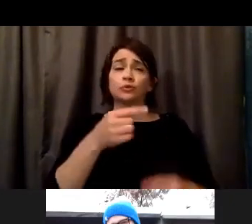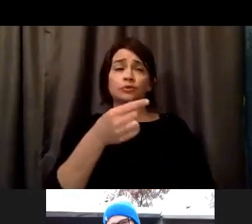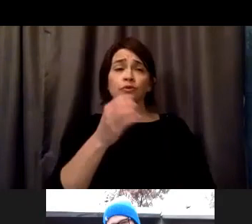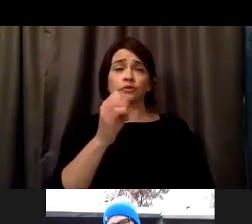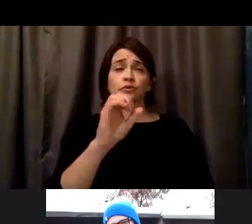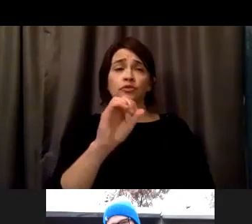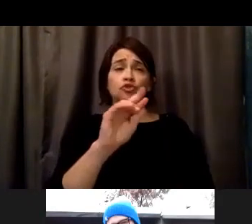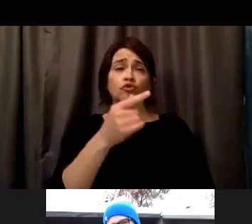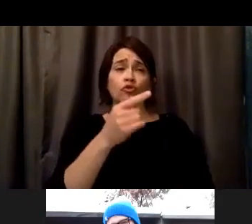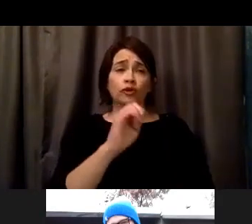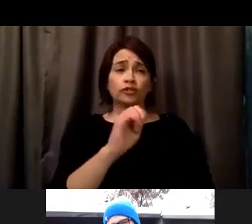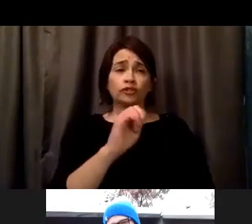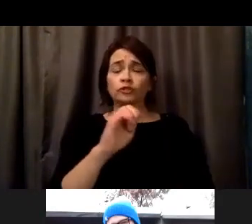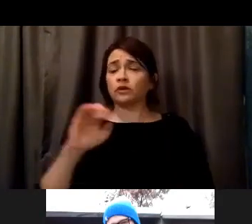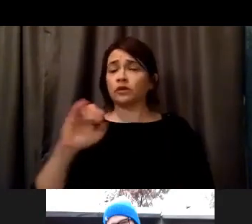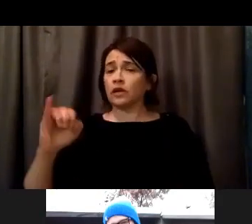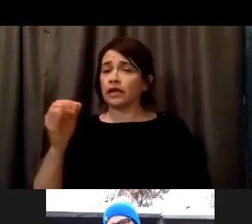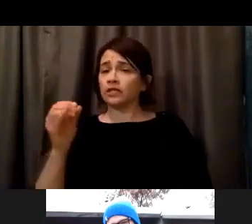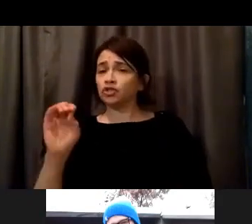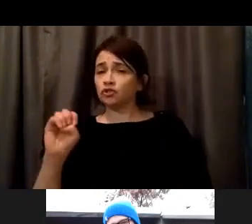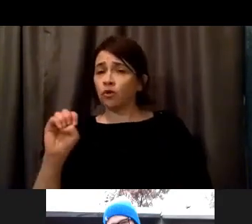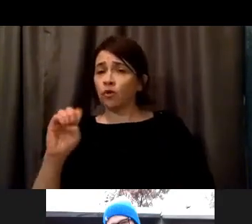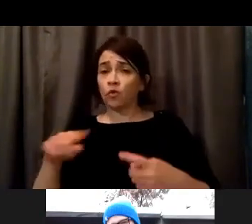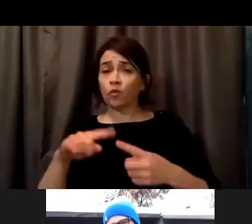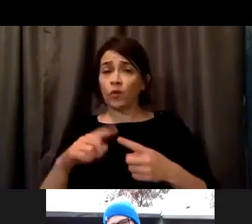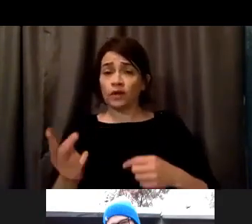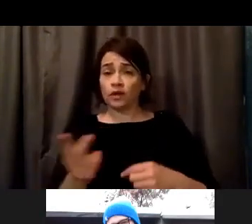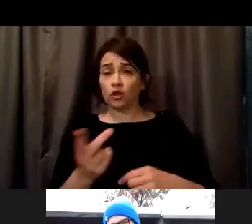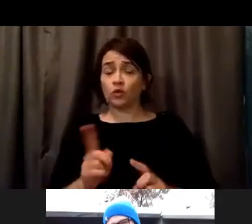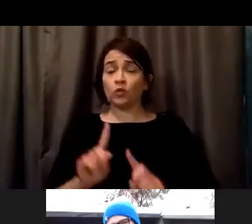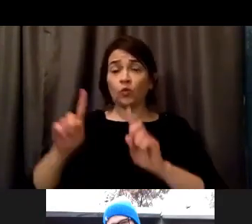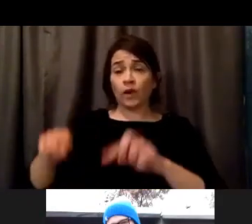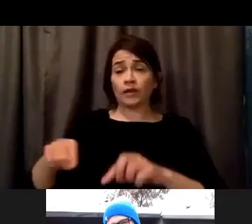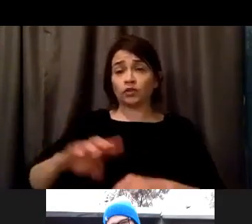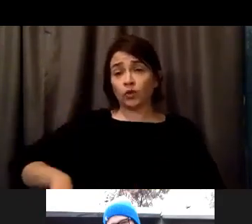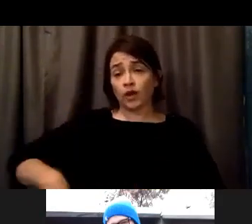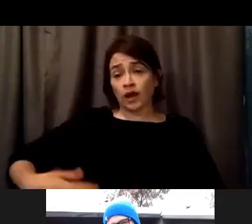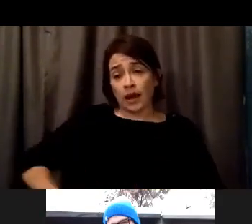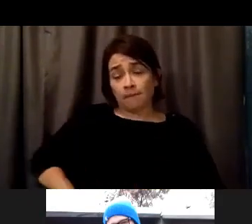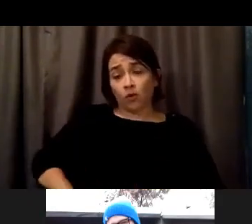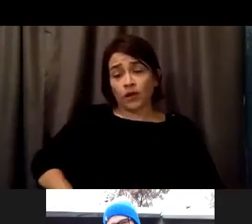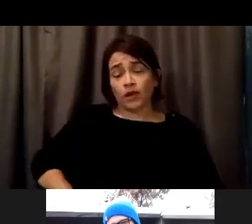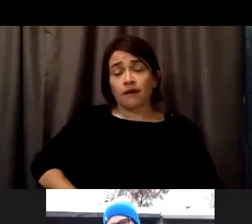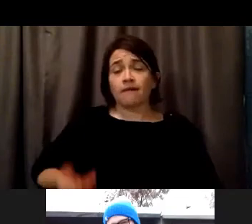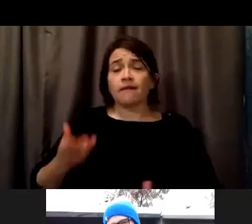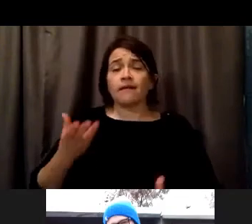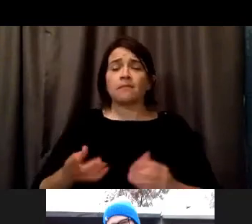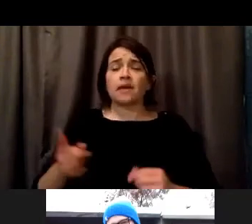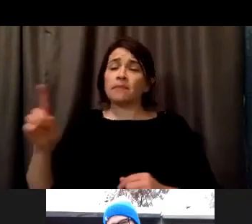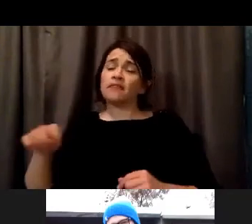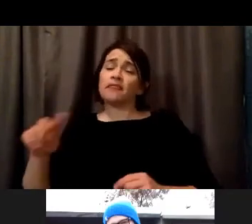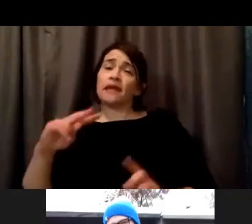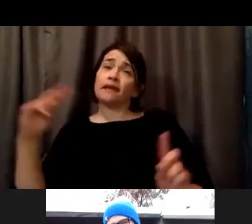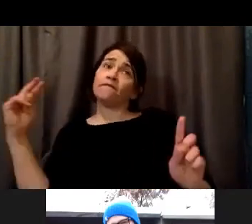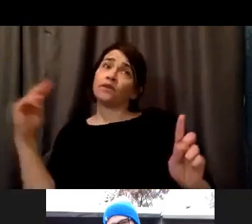saw you as someone that perhaps that could bring opportunities, bring